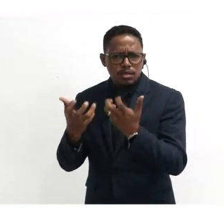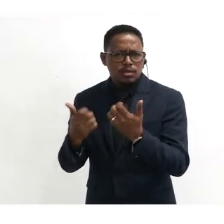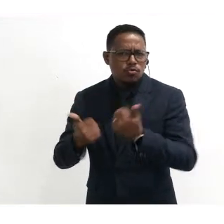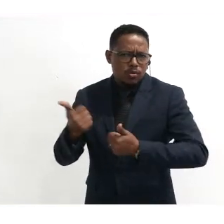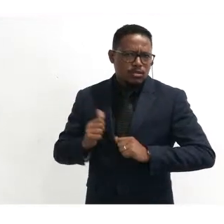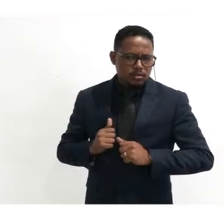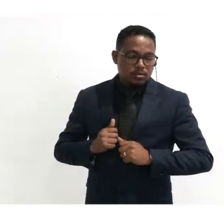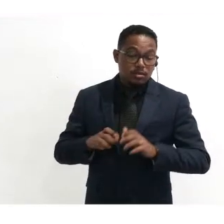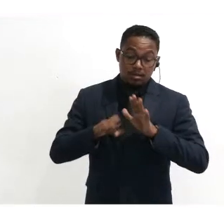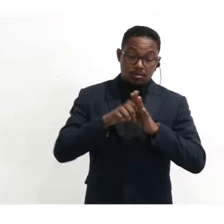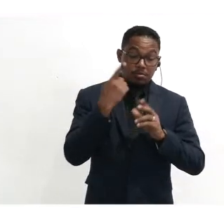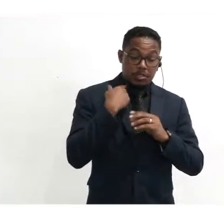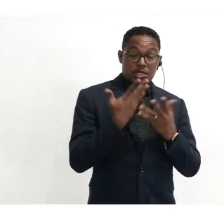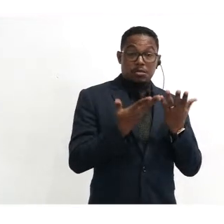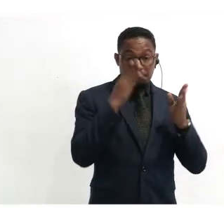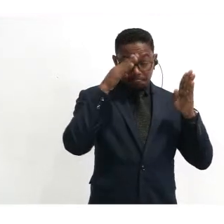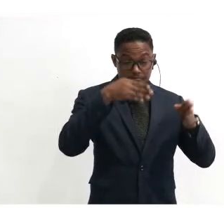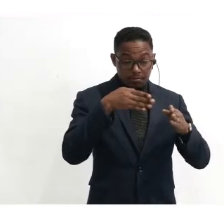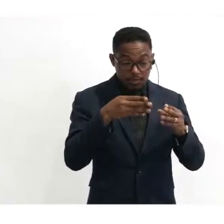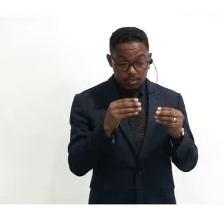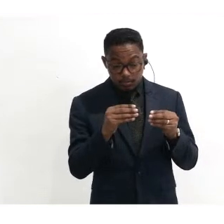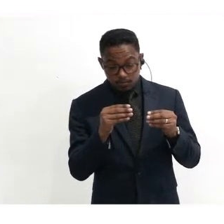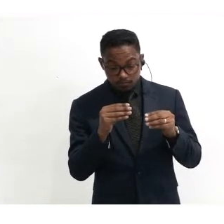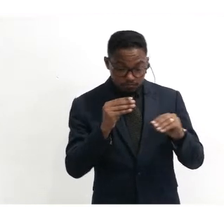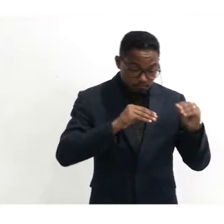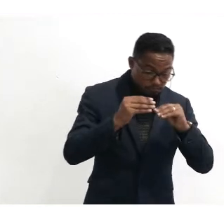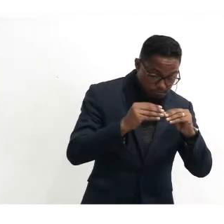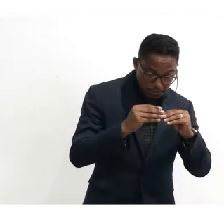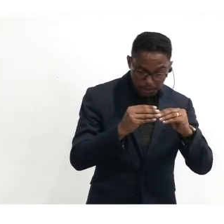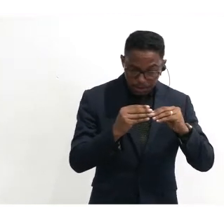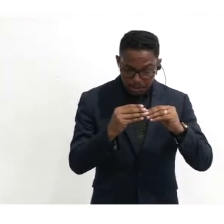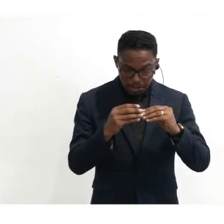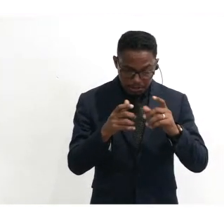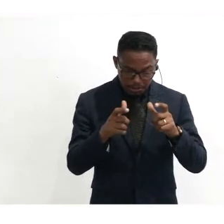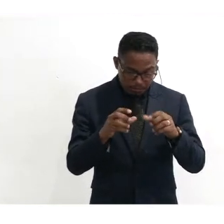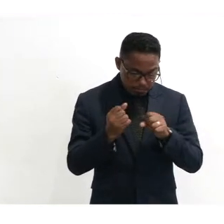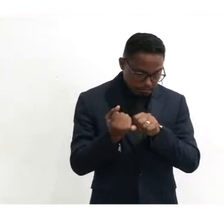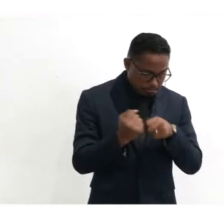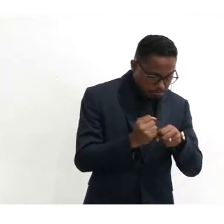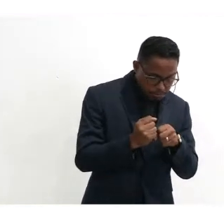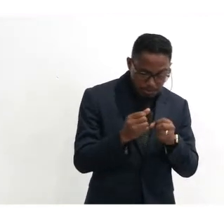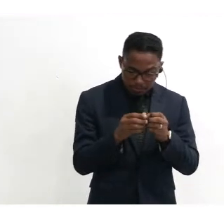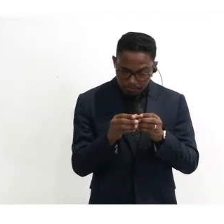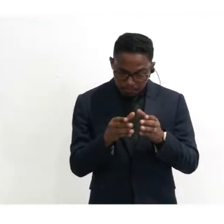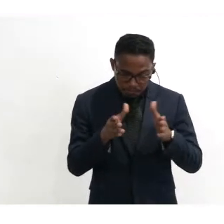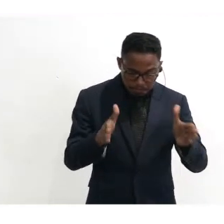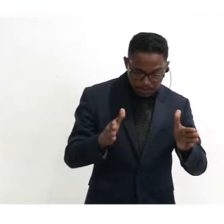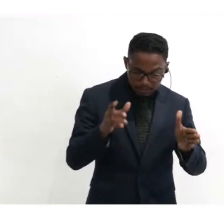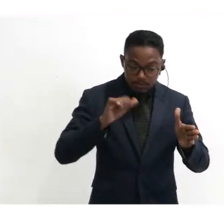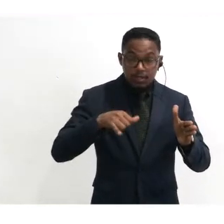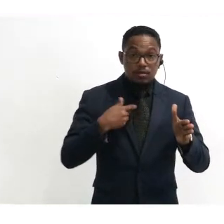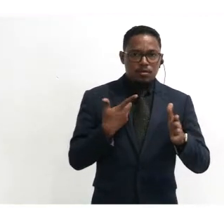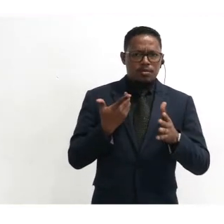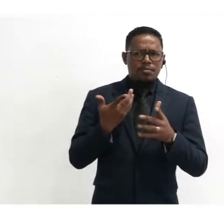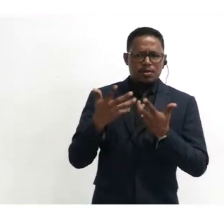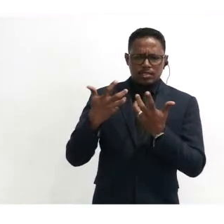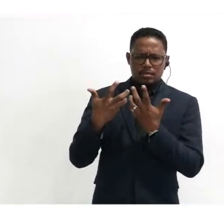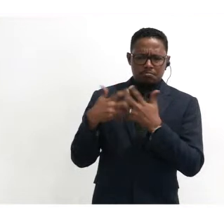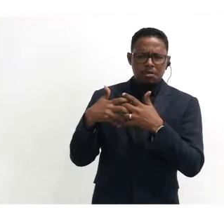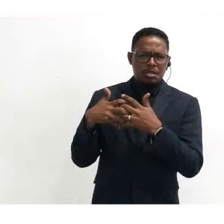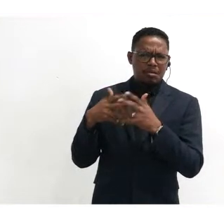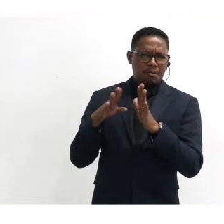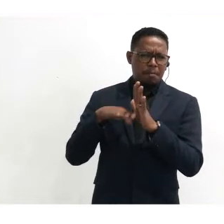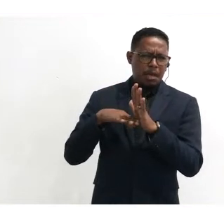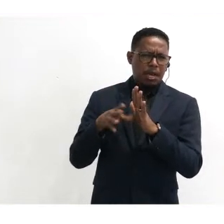packaging. And the advantage of that is that the equipment is much less expensive. And, you could have